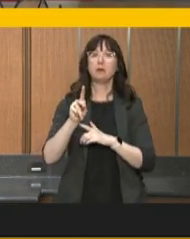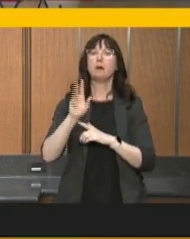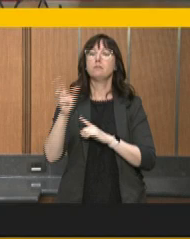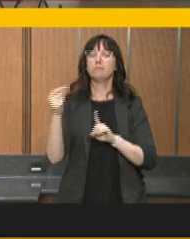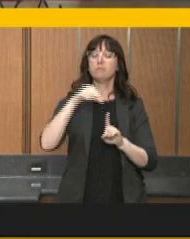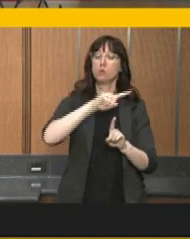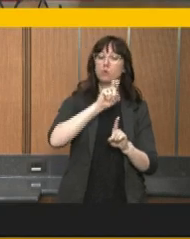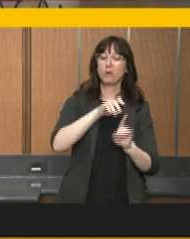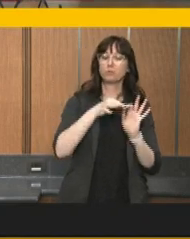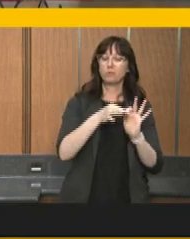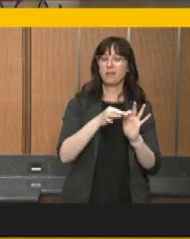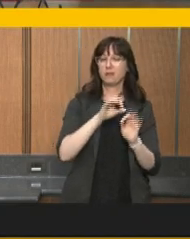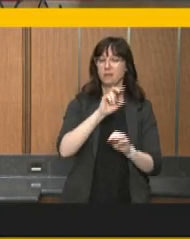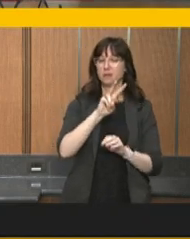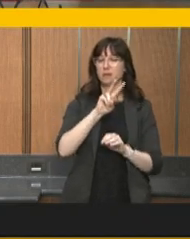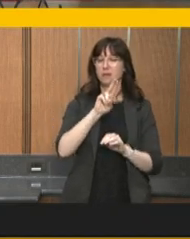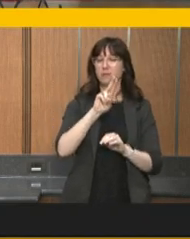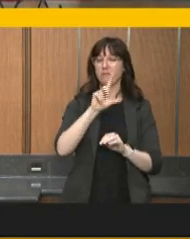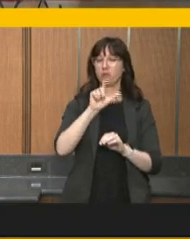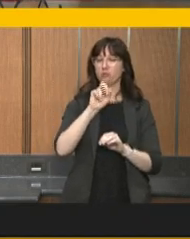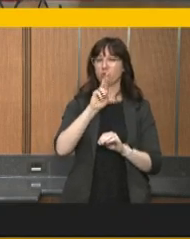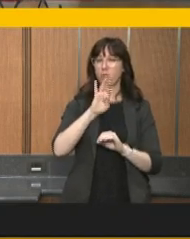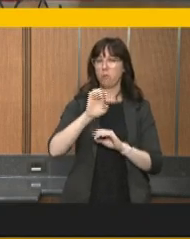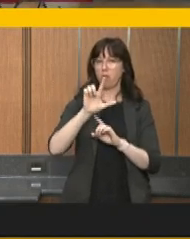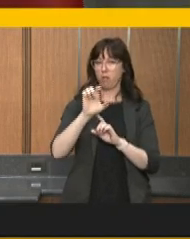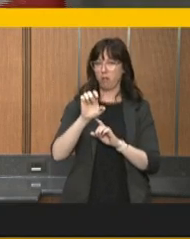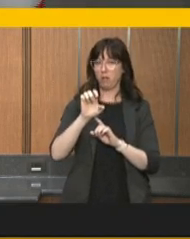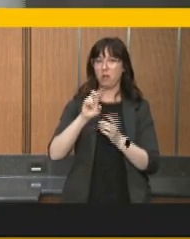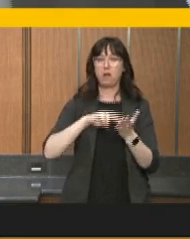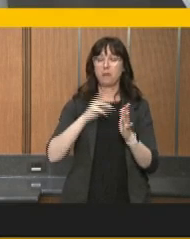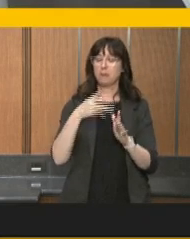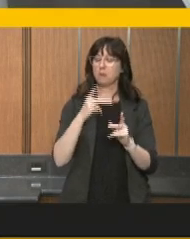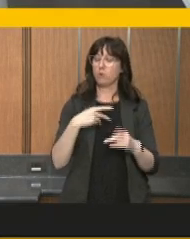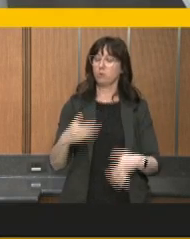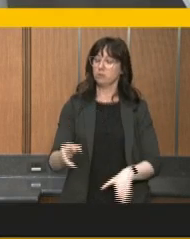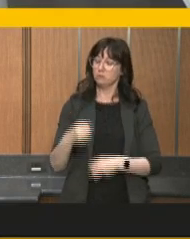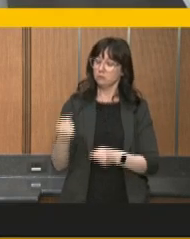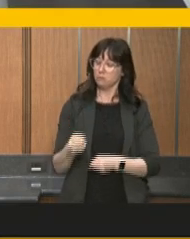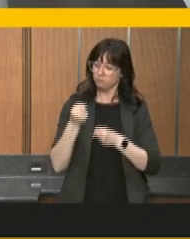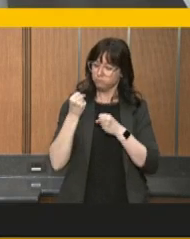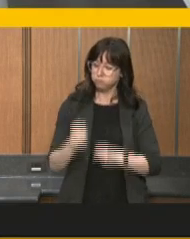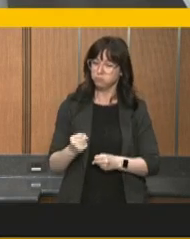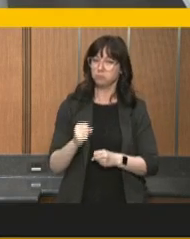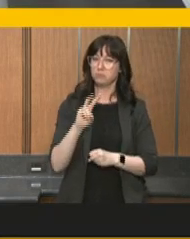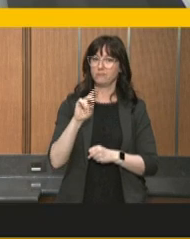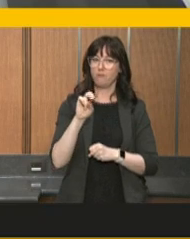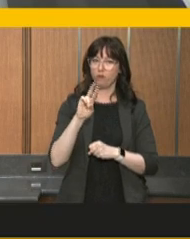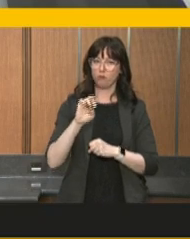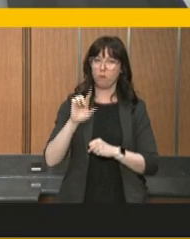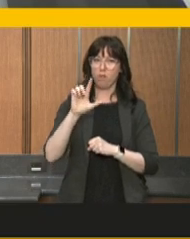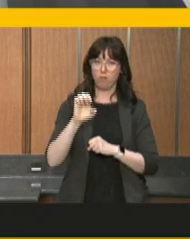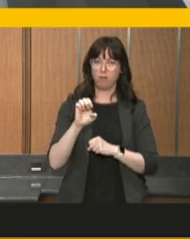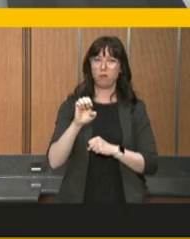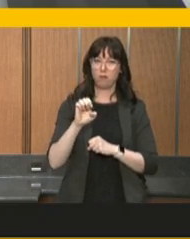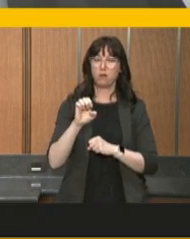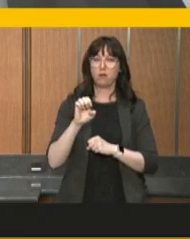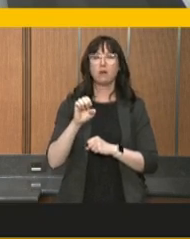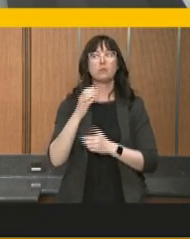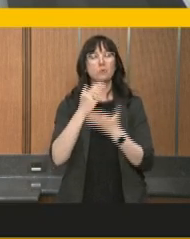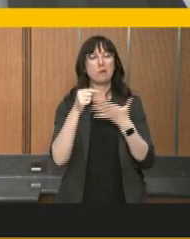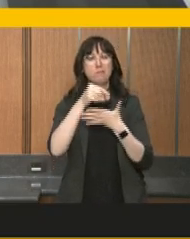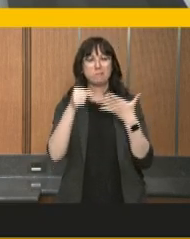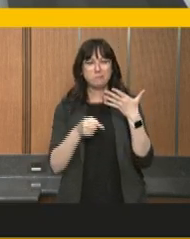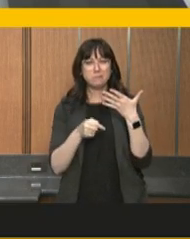about vulnerable, we're also talking about very vulnerable people. And some of the measures announced today, when you look at them,